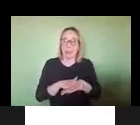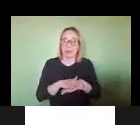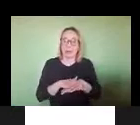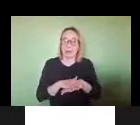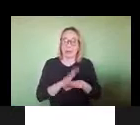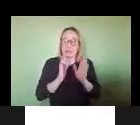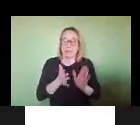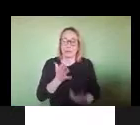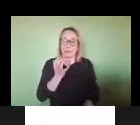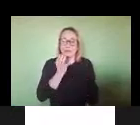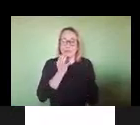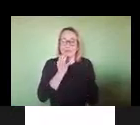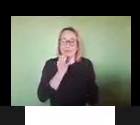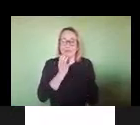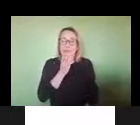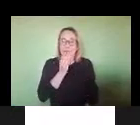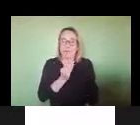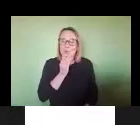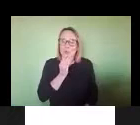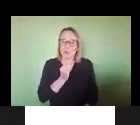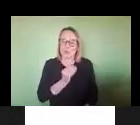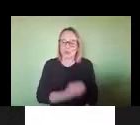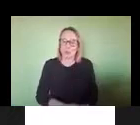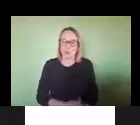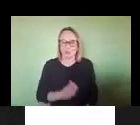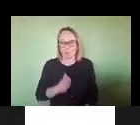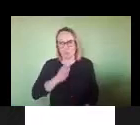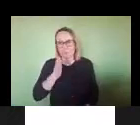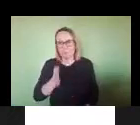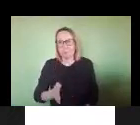so I had to start getting used to it. And I attended